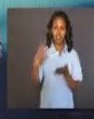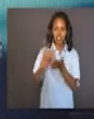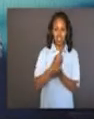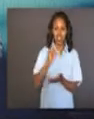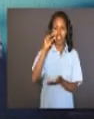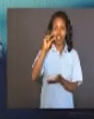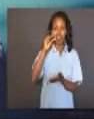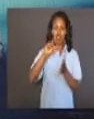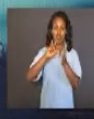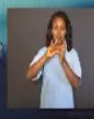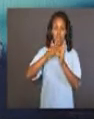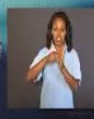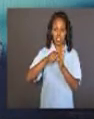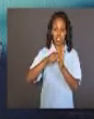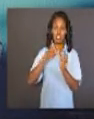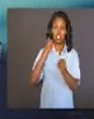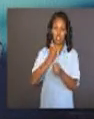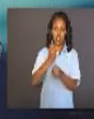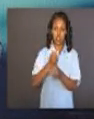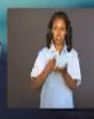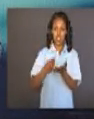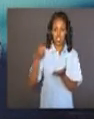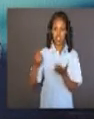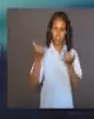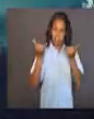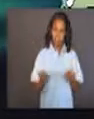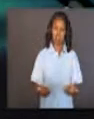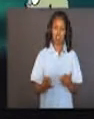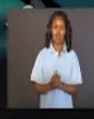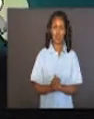Take a few minutes to do this now.